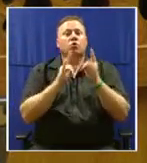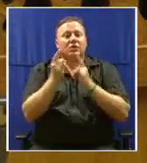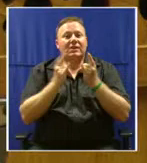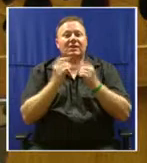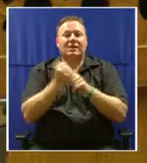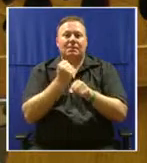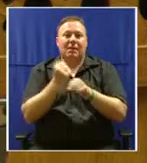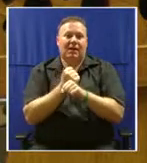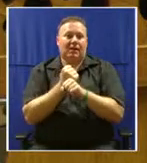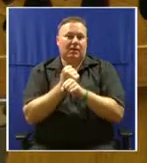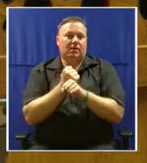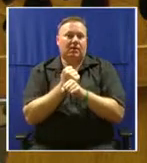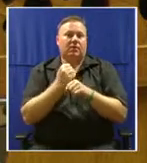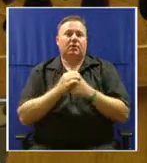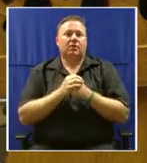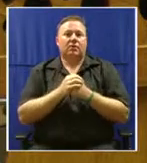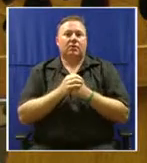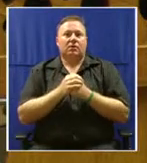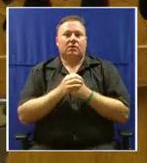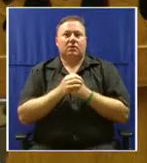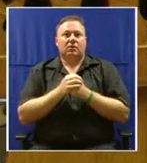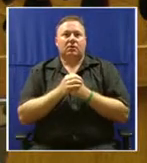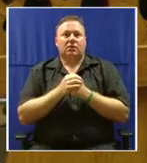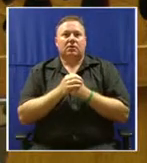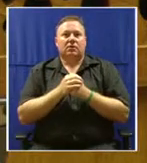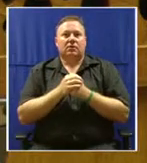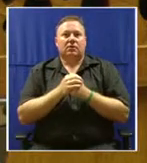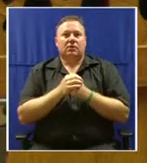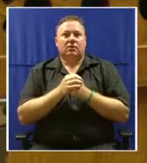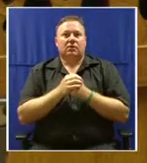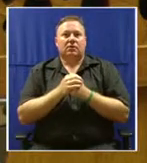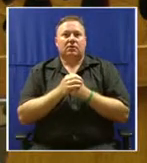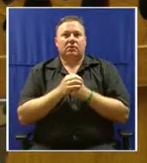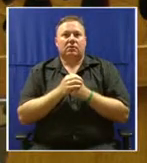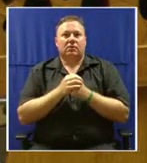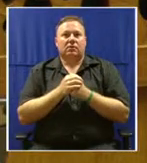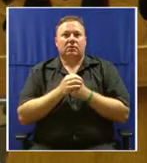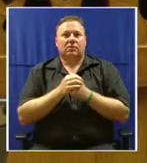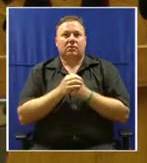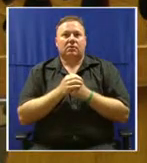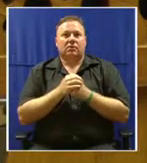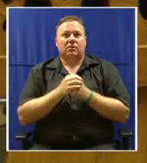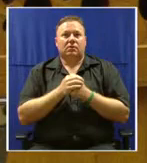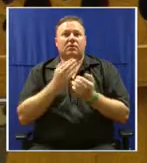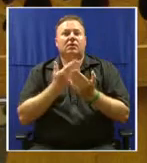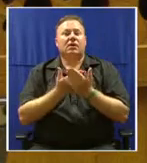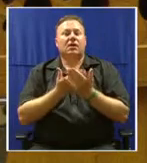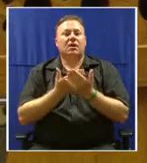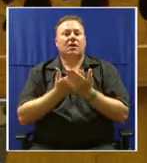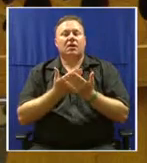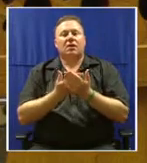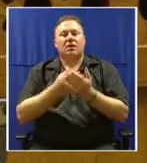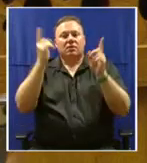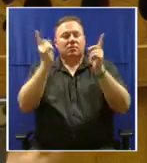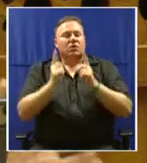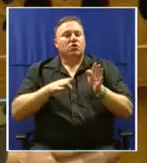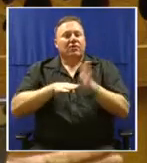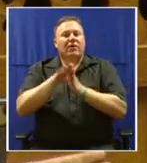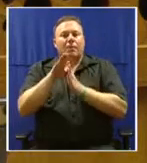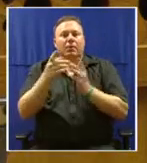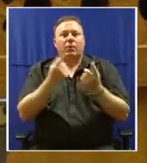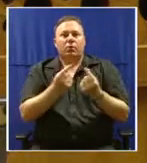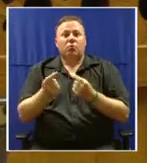that will enable us to make a decisive break with apartheid special development. Many